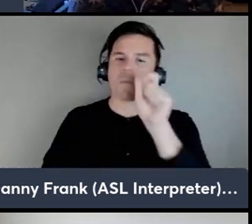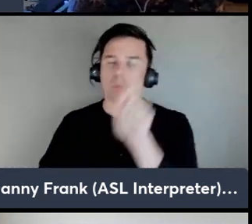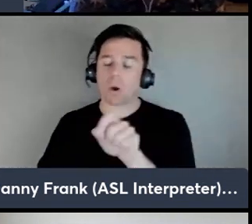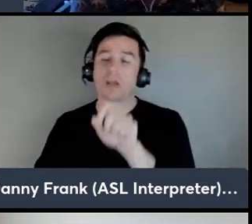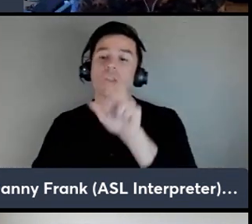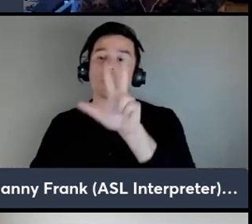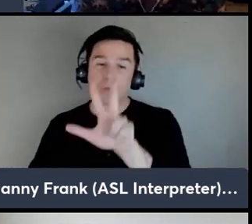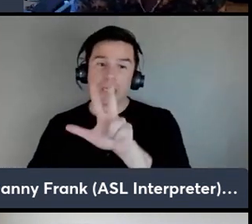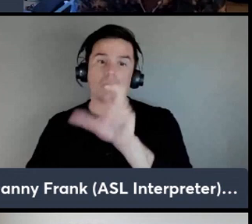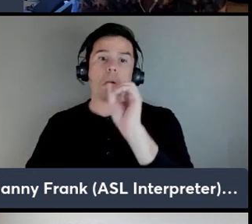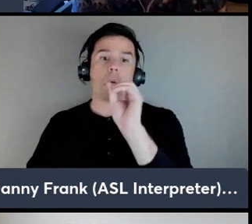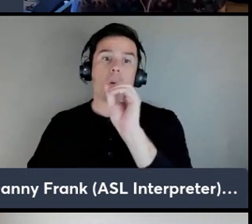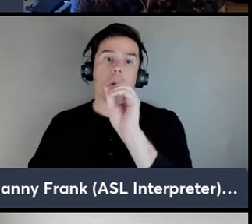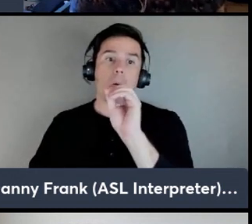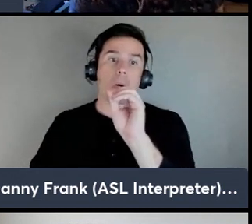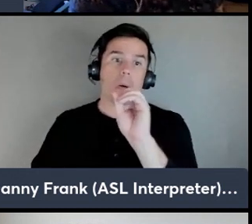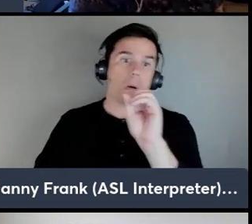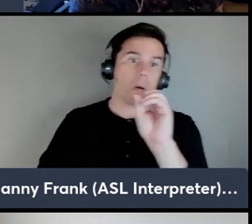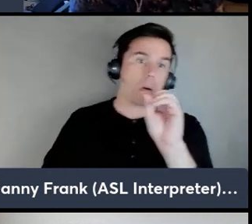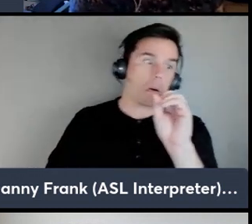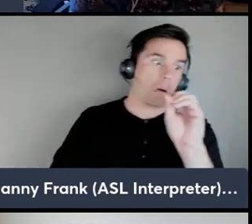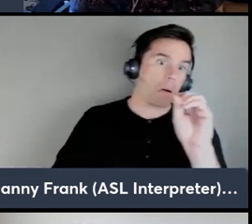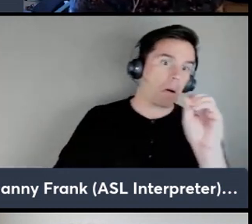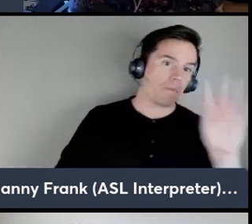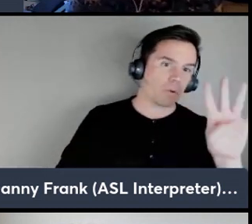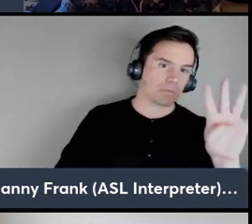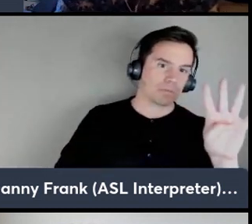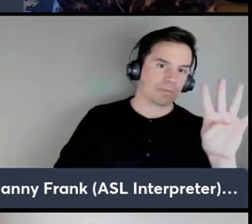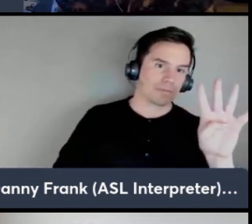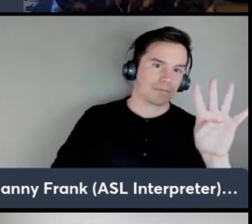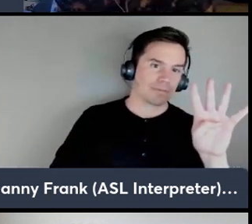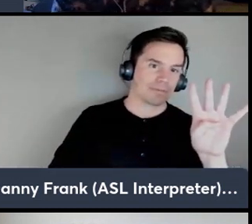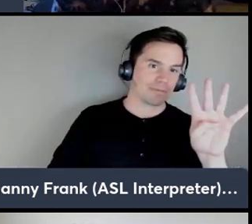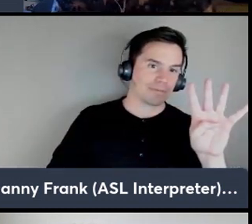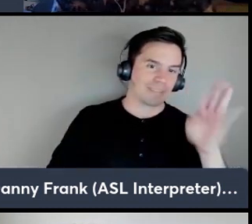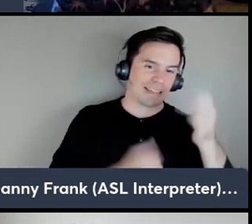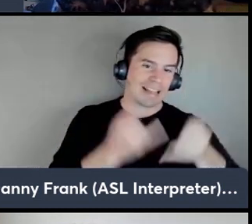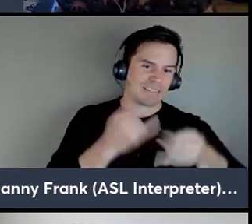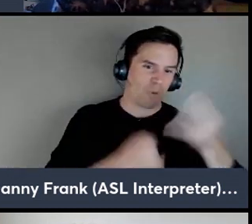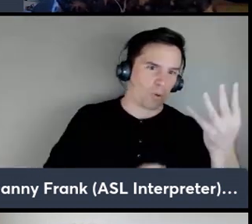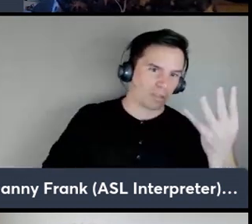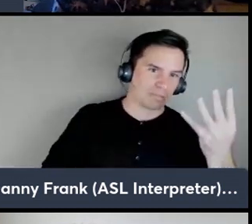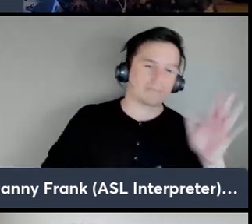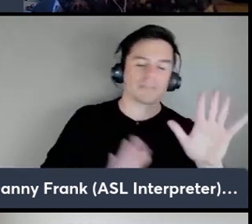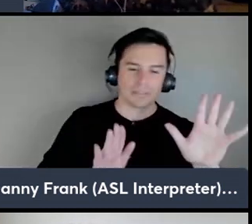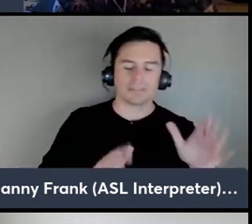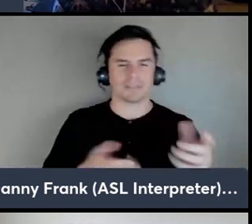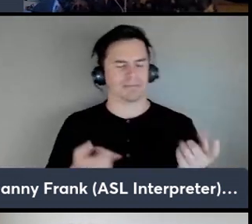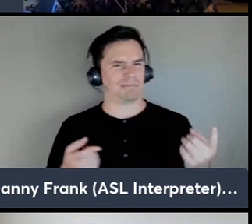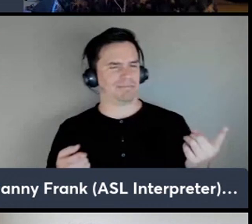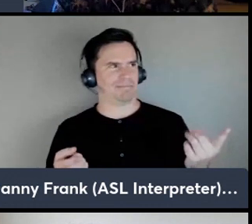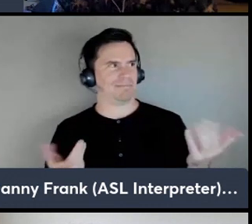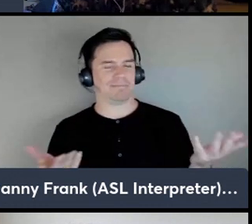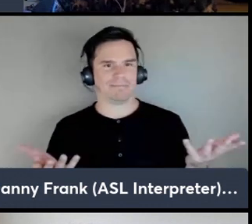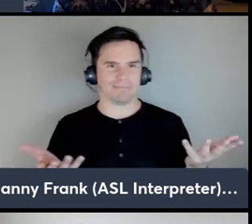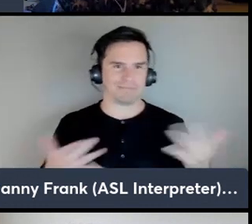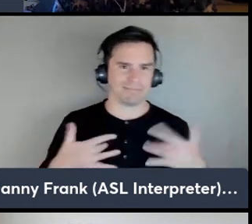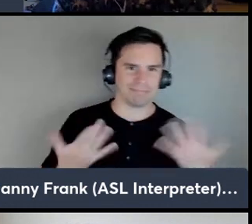like a 4 at the very end. Yes. So what's going on here? So if you just take, so one